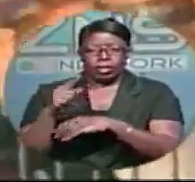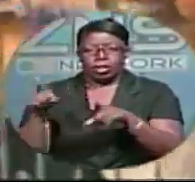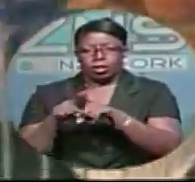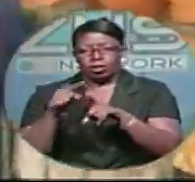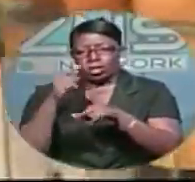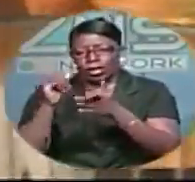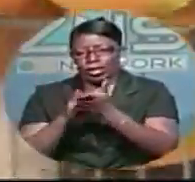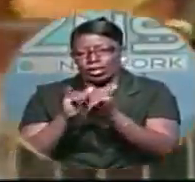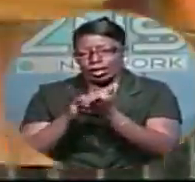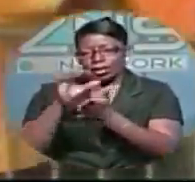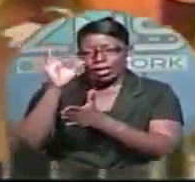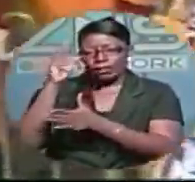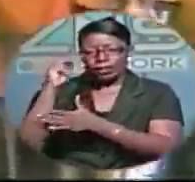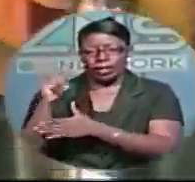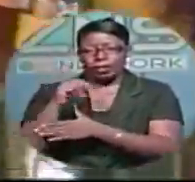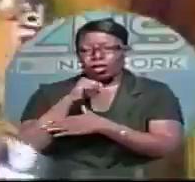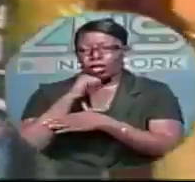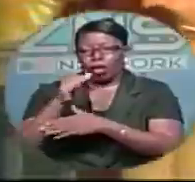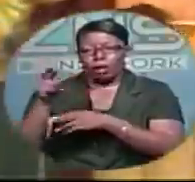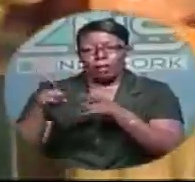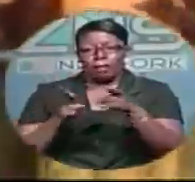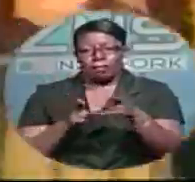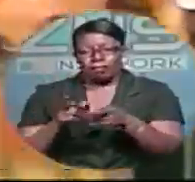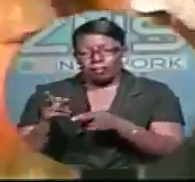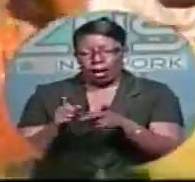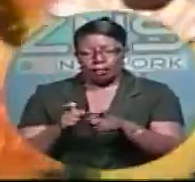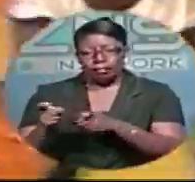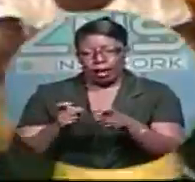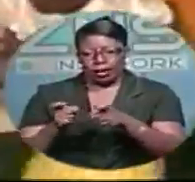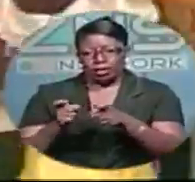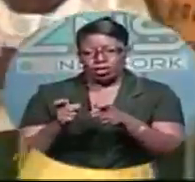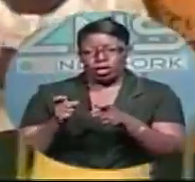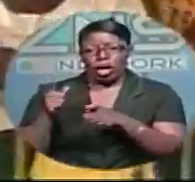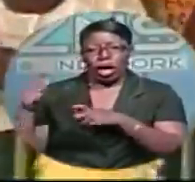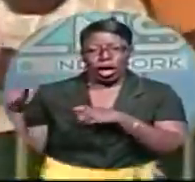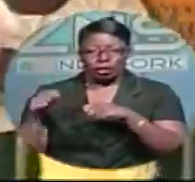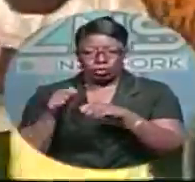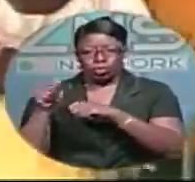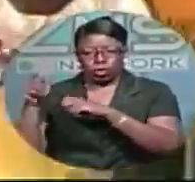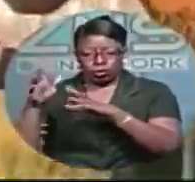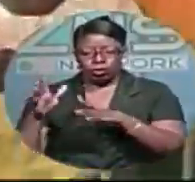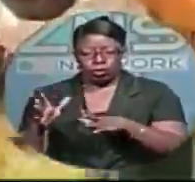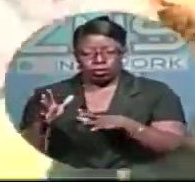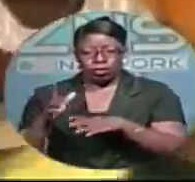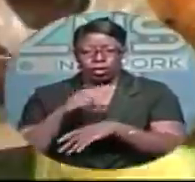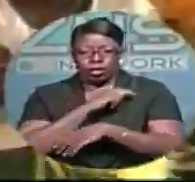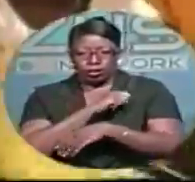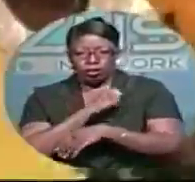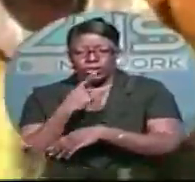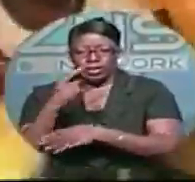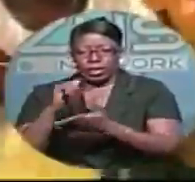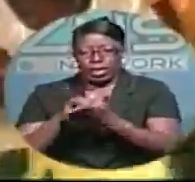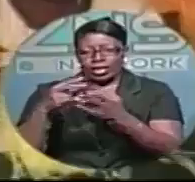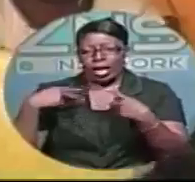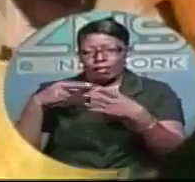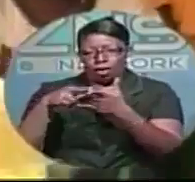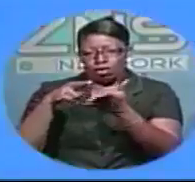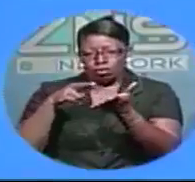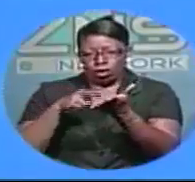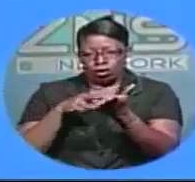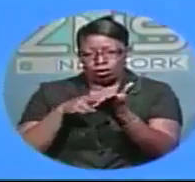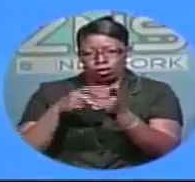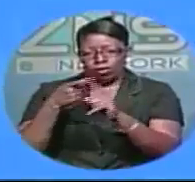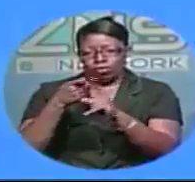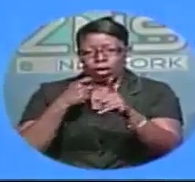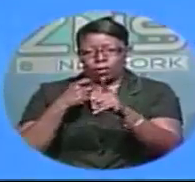that the FNM cannot manage tourism, and he can prove it. According to Christie, he has a record of an internal memo from the